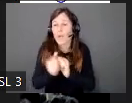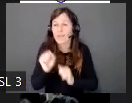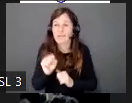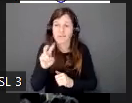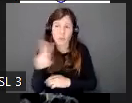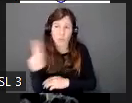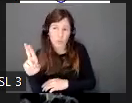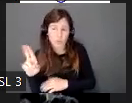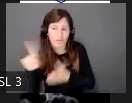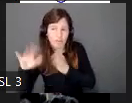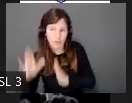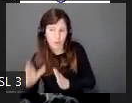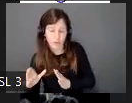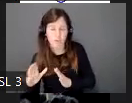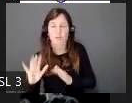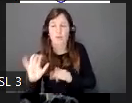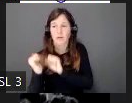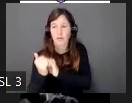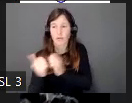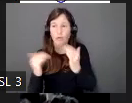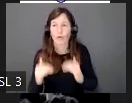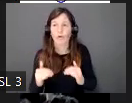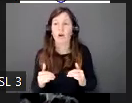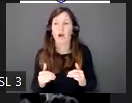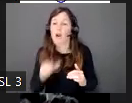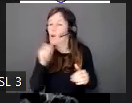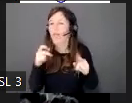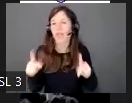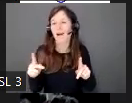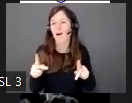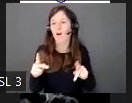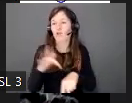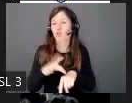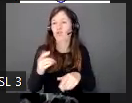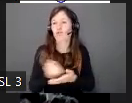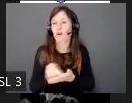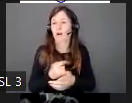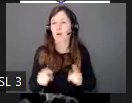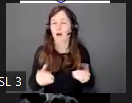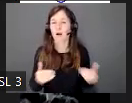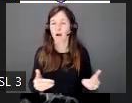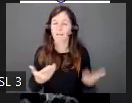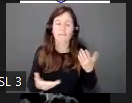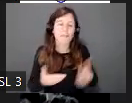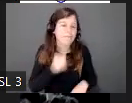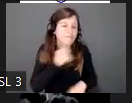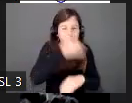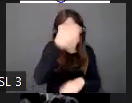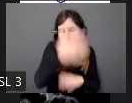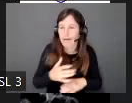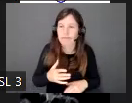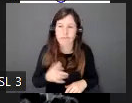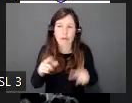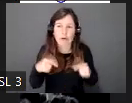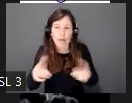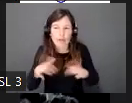investigators. Unauthorized use of credit card. It's the grandson, the son, the daughter, taking the credit card, tap, away they go,